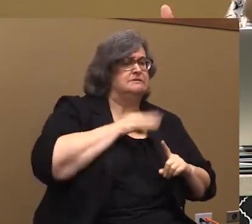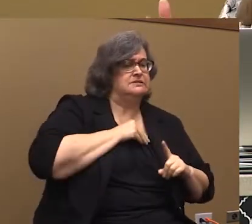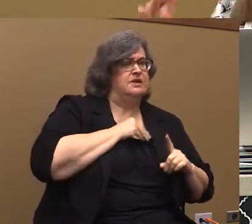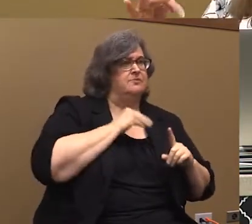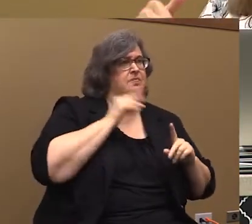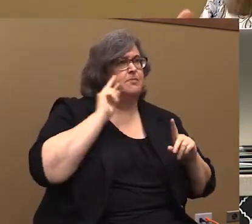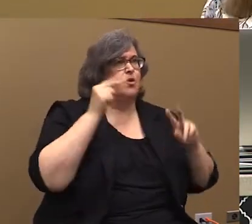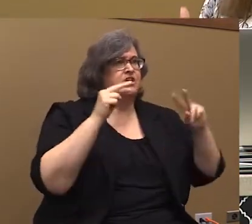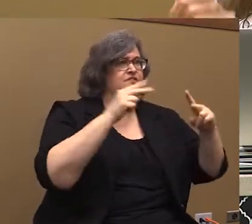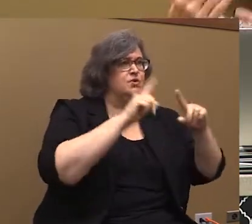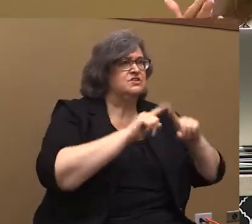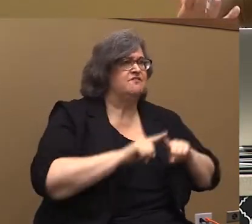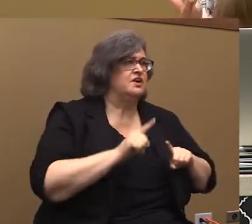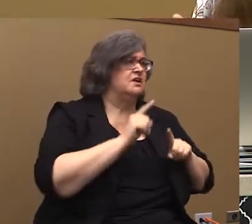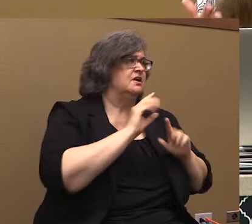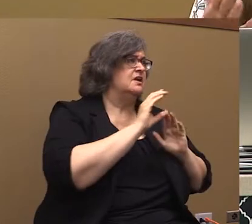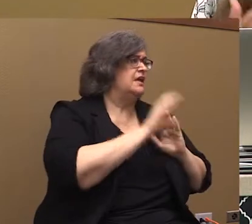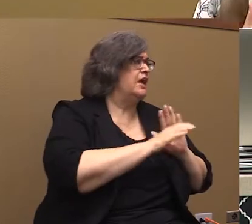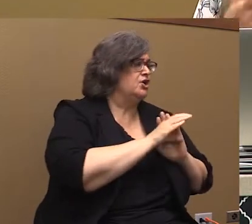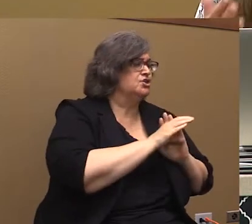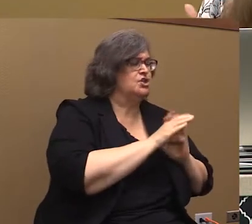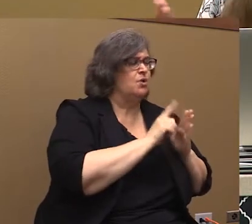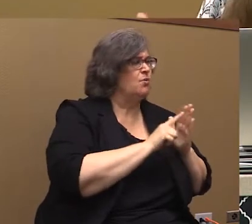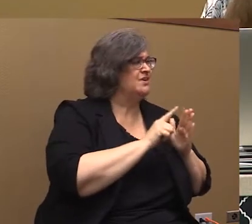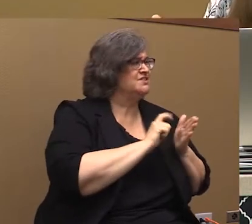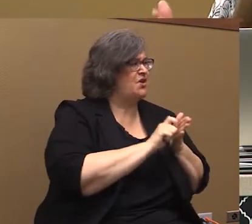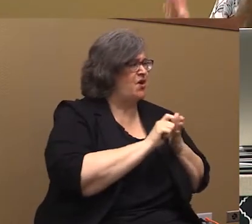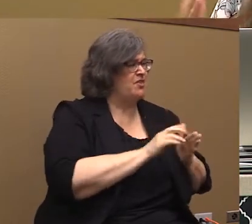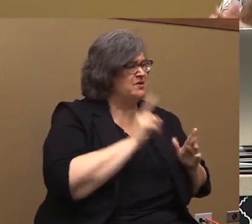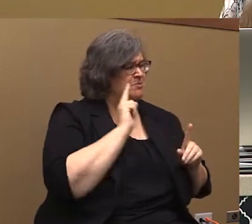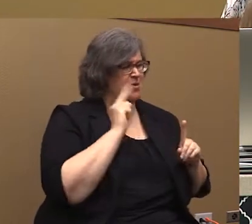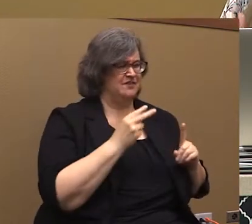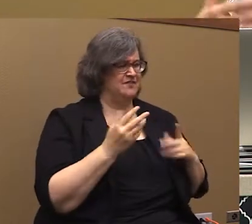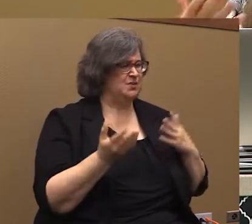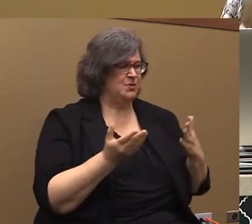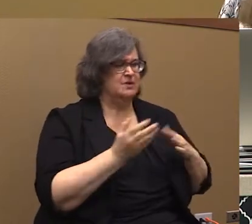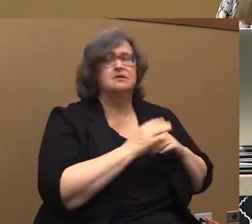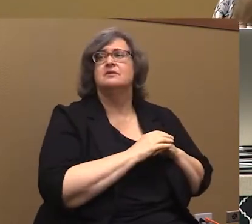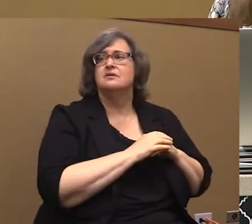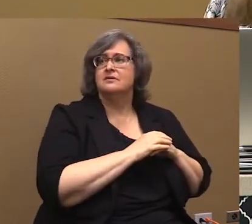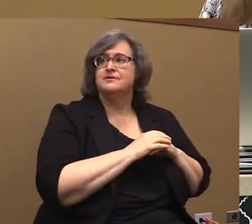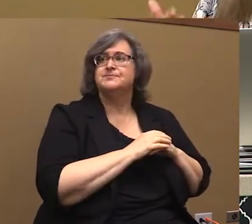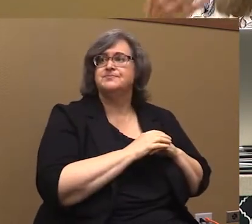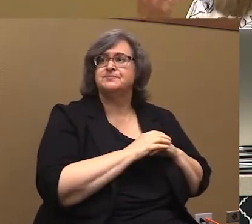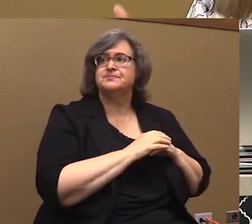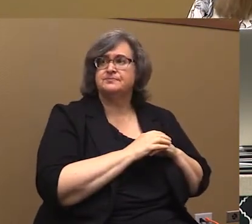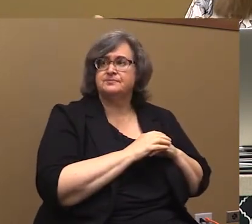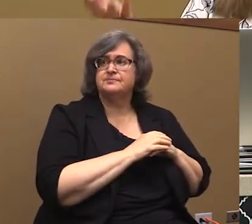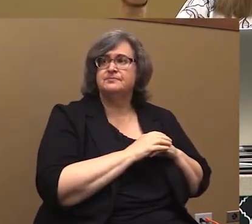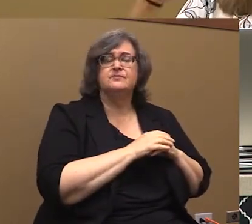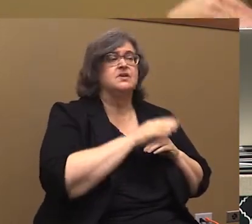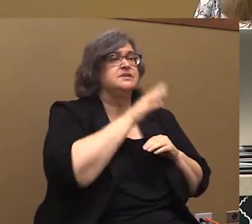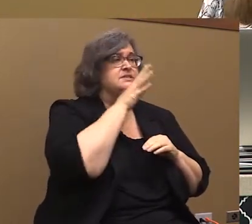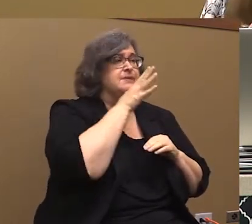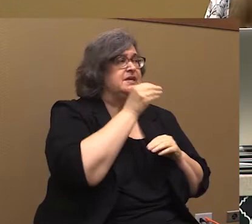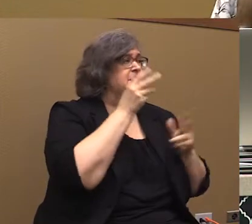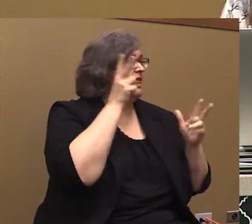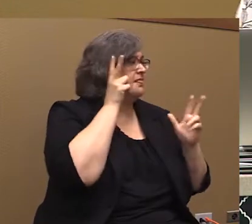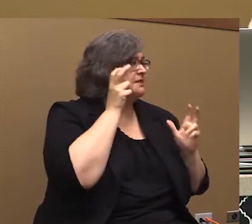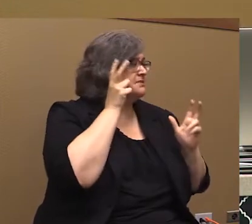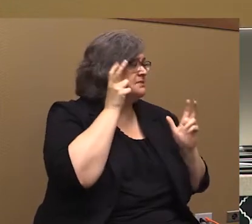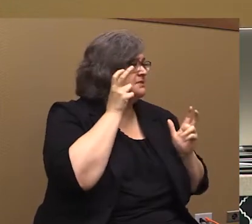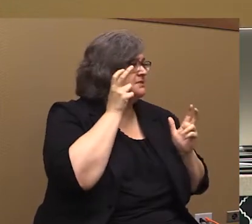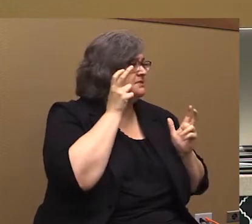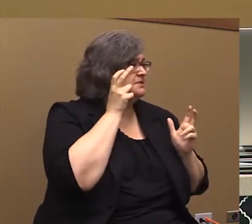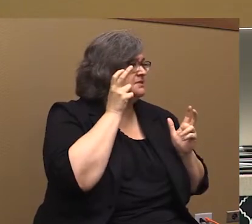be harder when they have to take the point of view of different characters, or what is the author's point of view, what are they trying